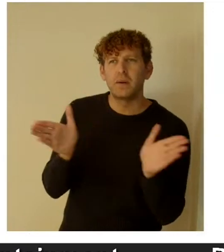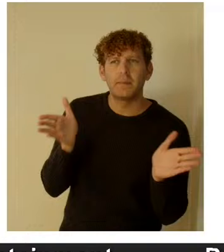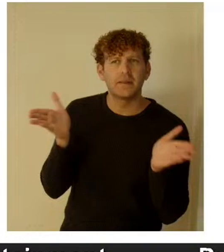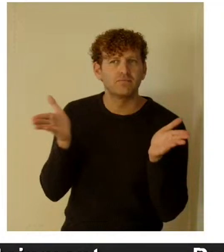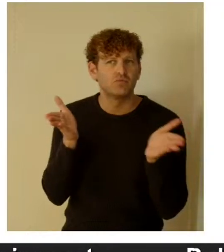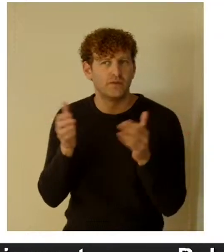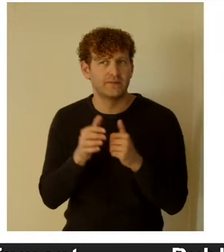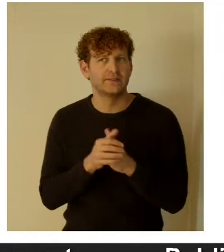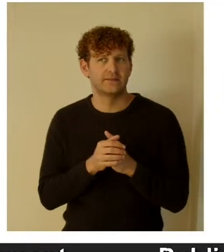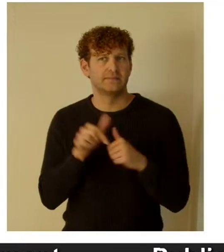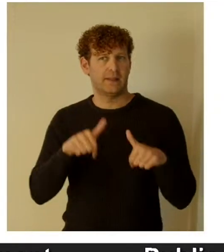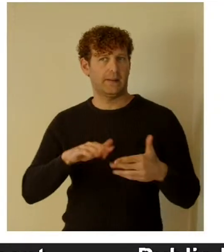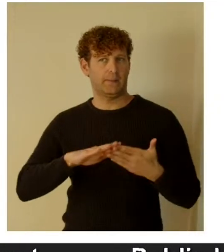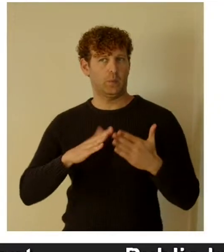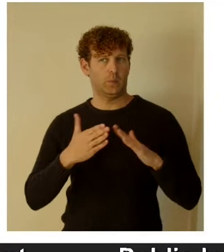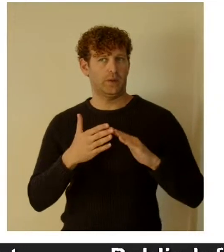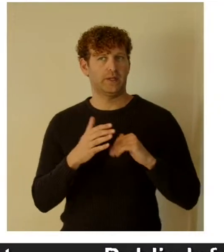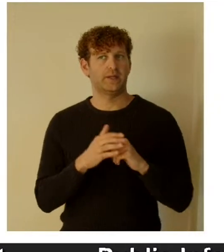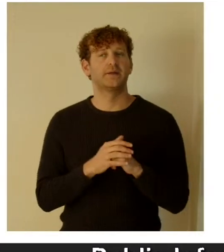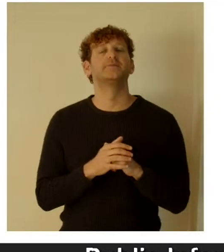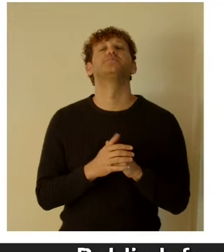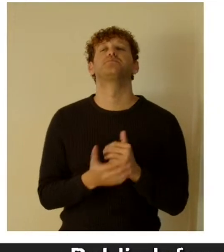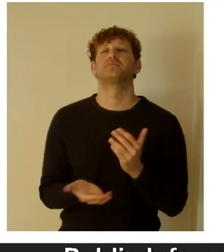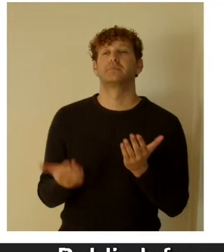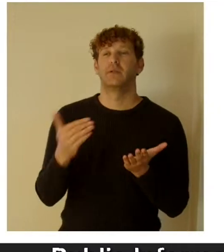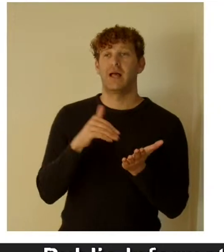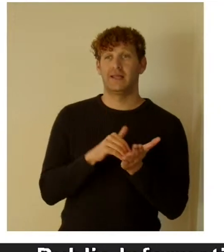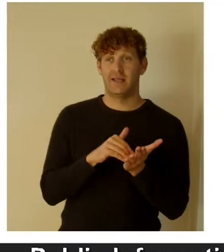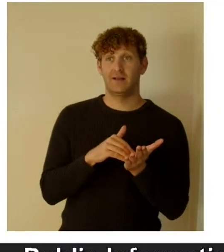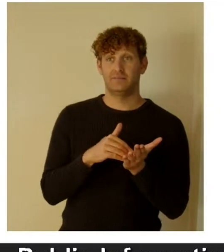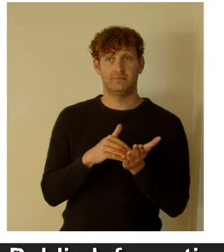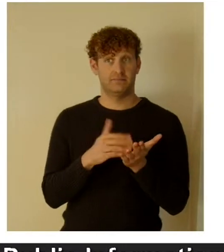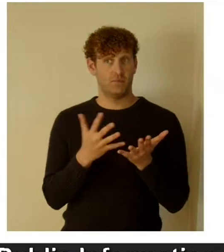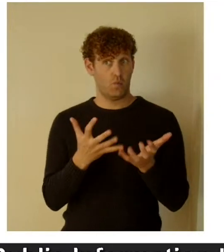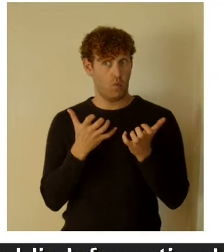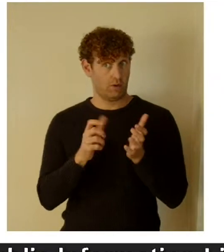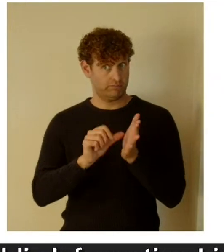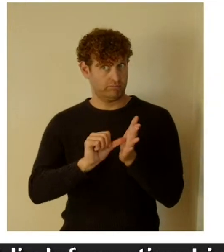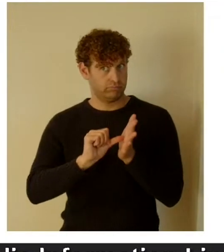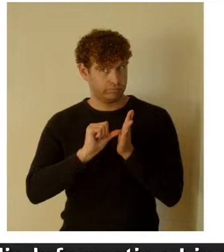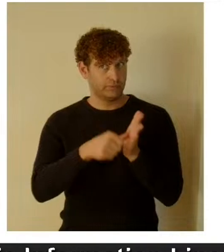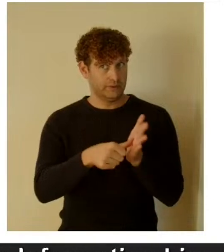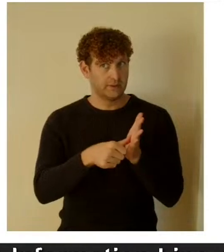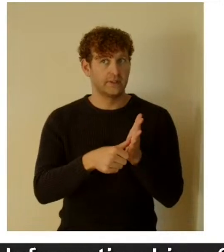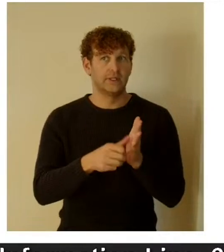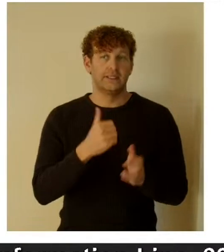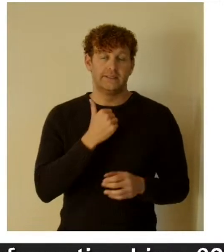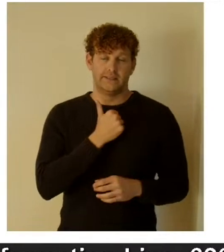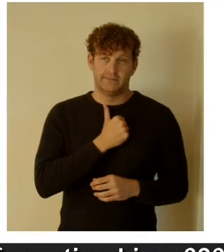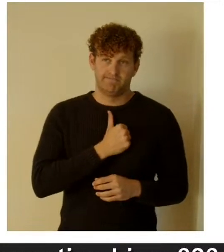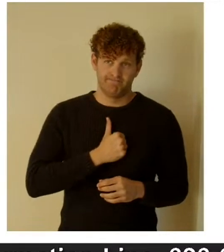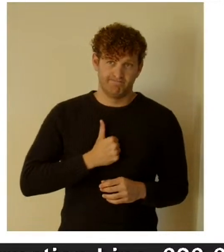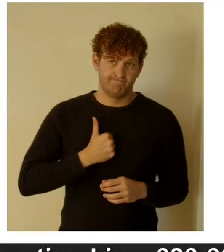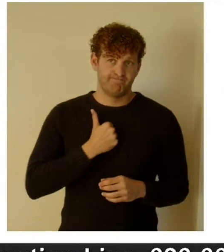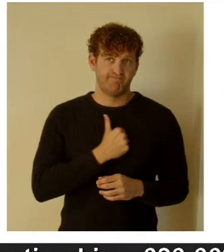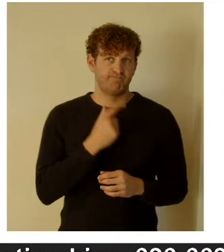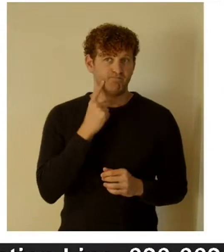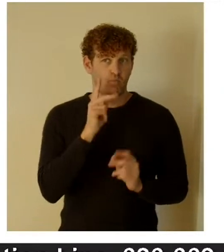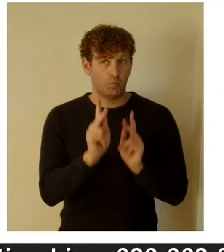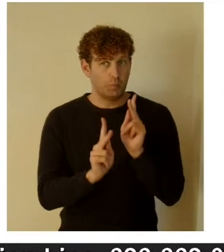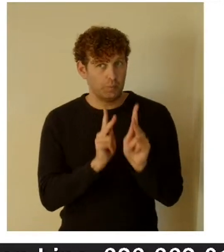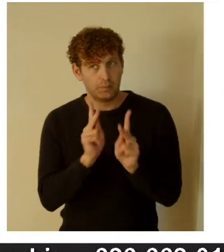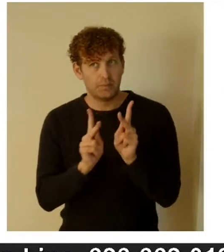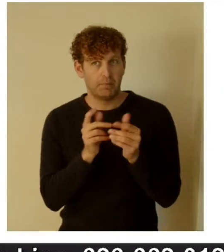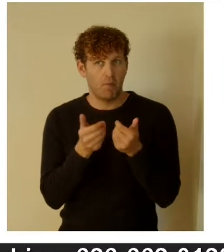community. Again, as I start out today, I just want to reiterate my deepest sympathies to all the families who lost their homes. I have